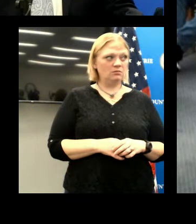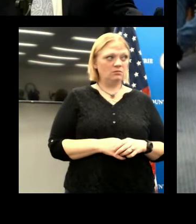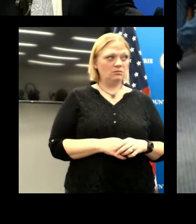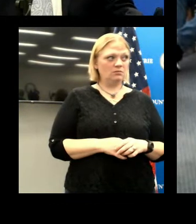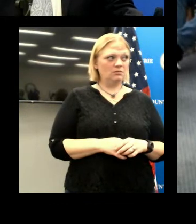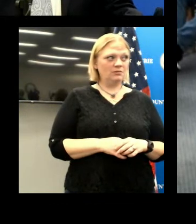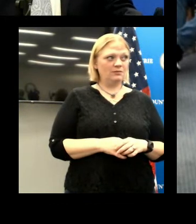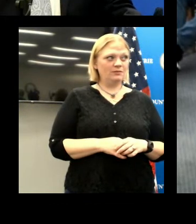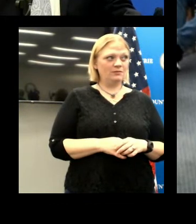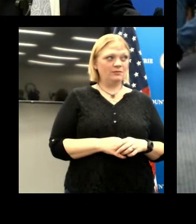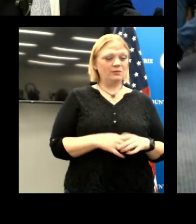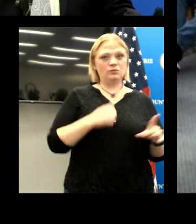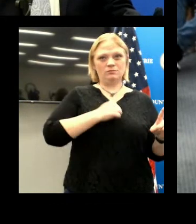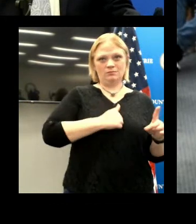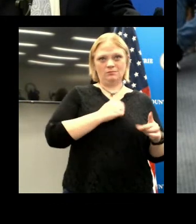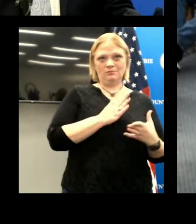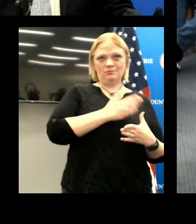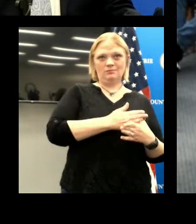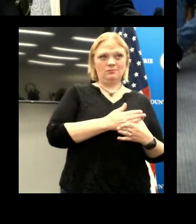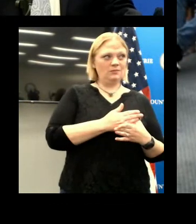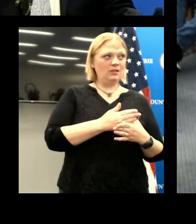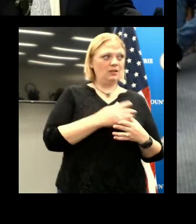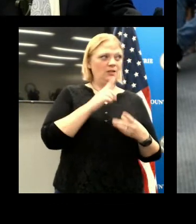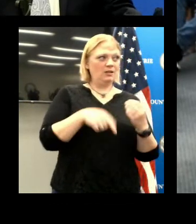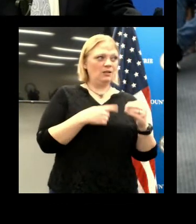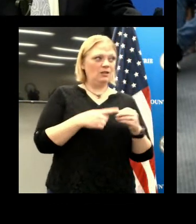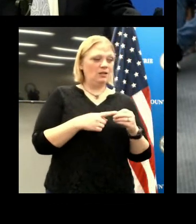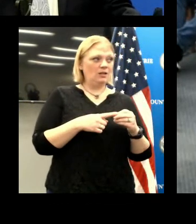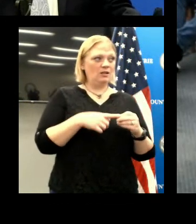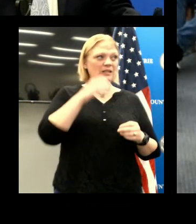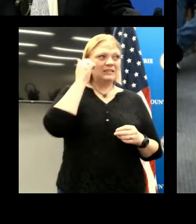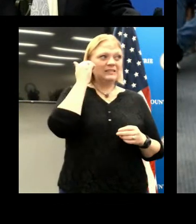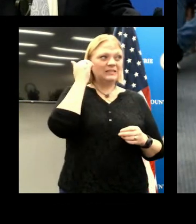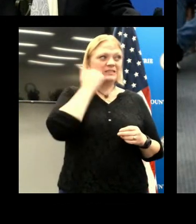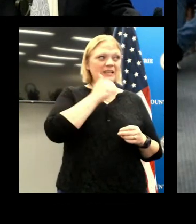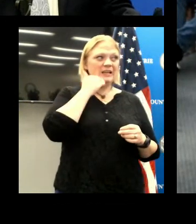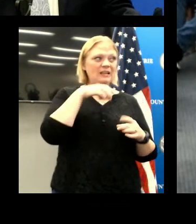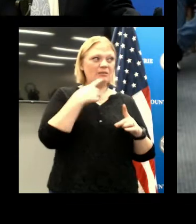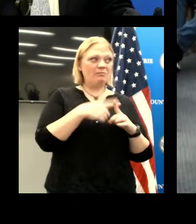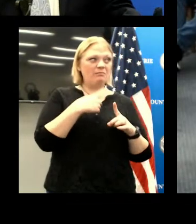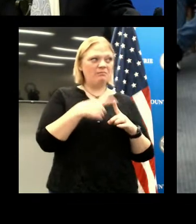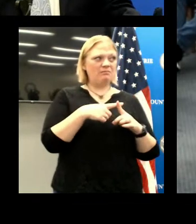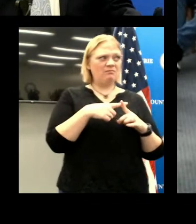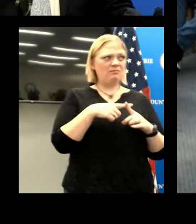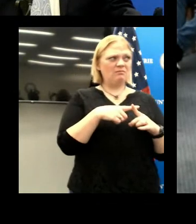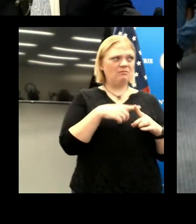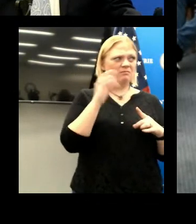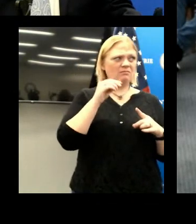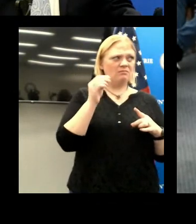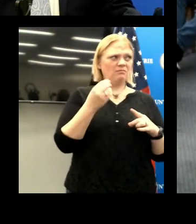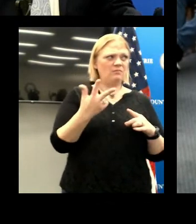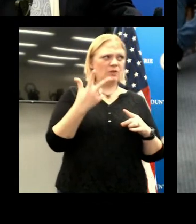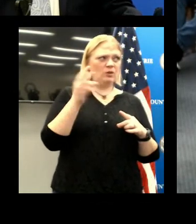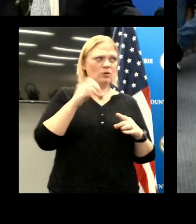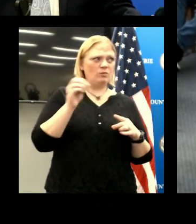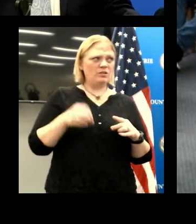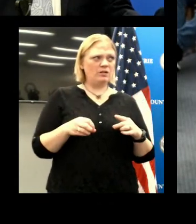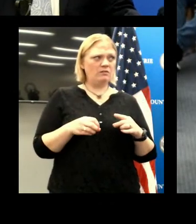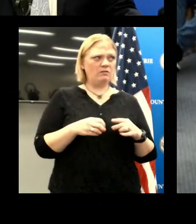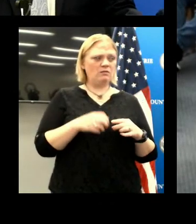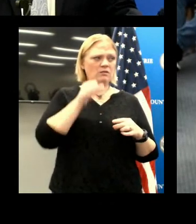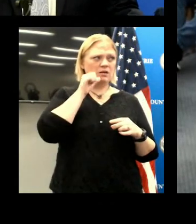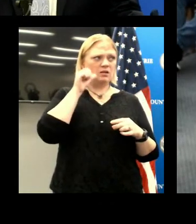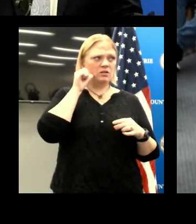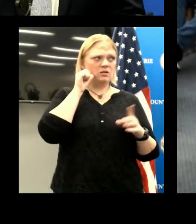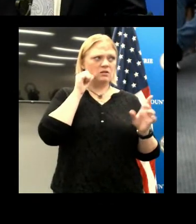I'm sorry. And the other question I had was about the daily positivity rate. It was up at 3%, as you reported yesterday,